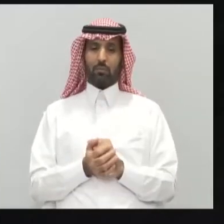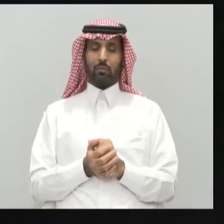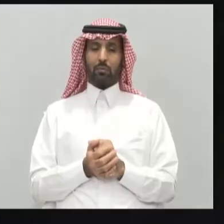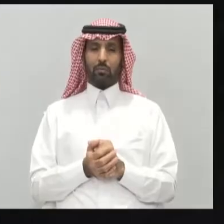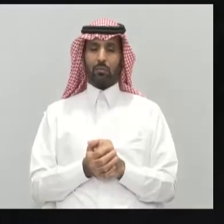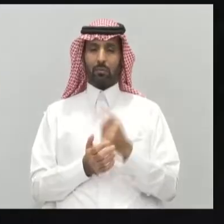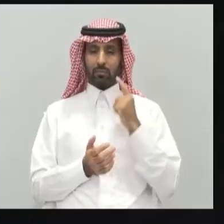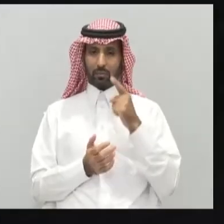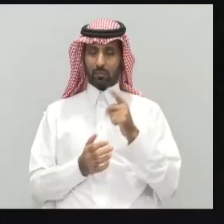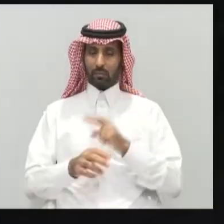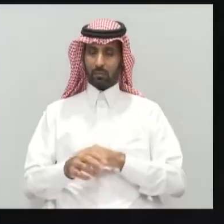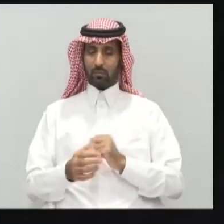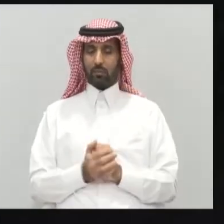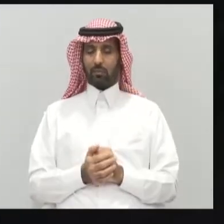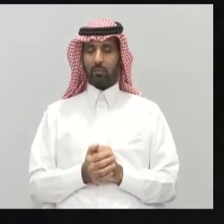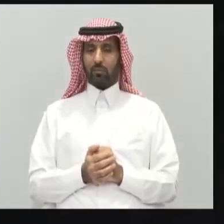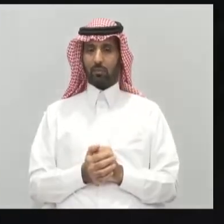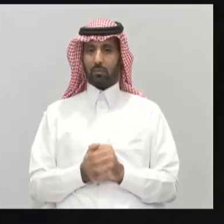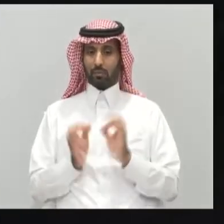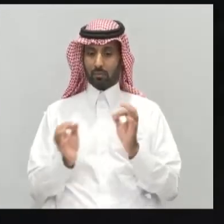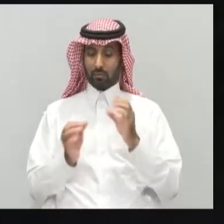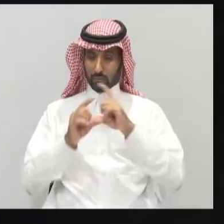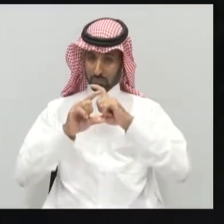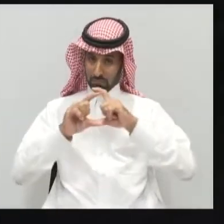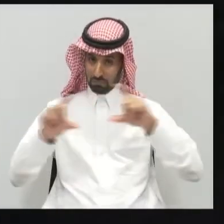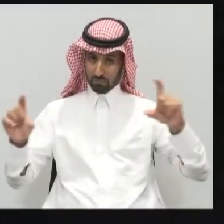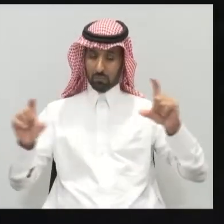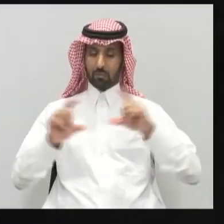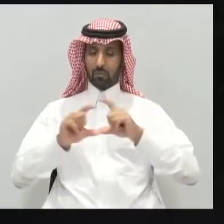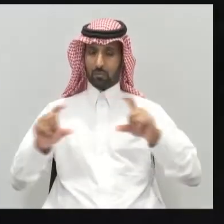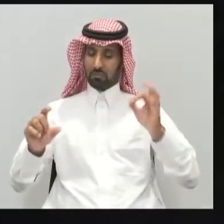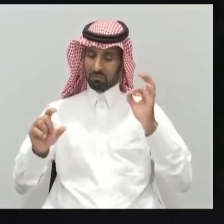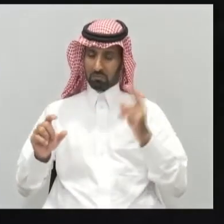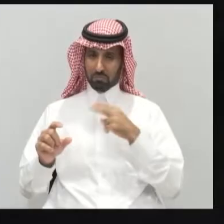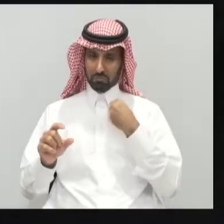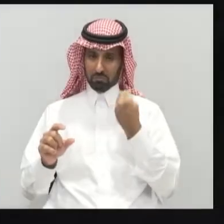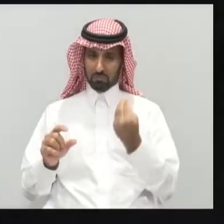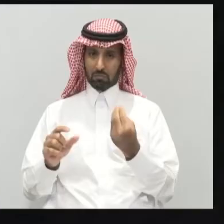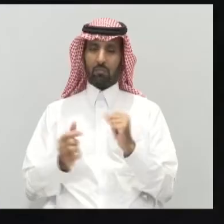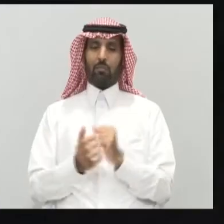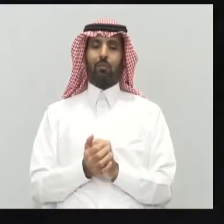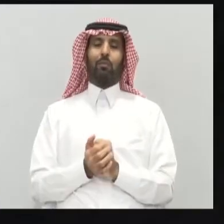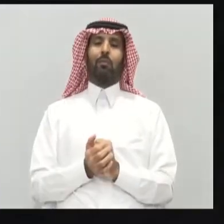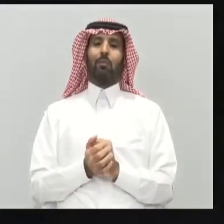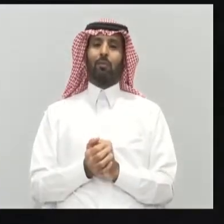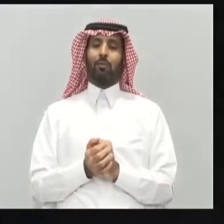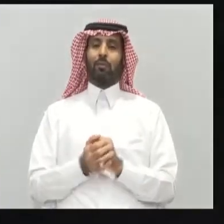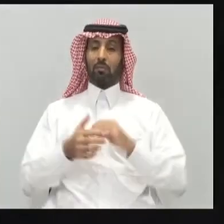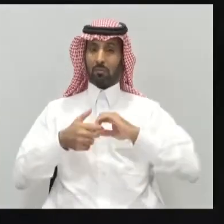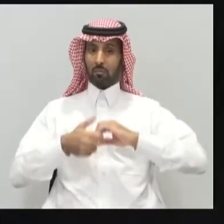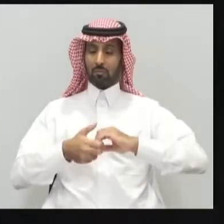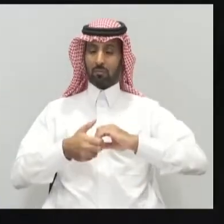expressions make our sentences more accurate, make our sentences more